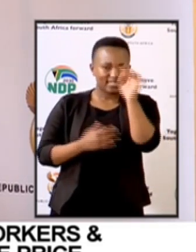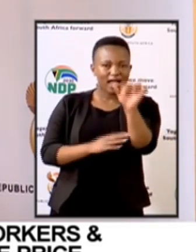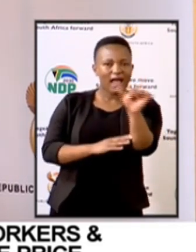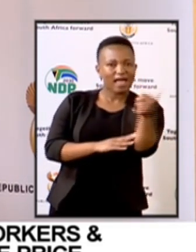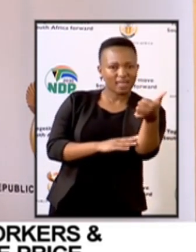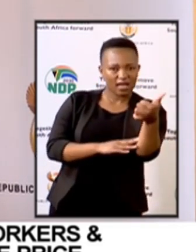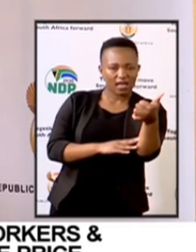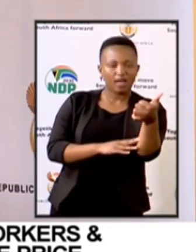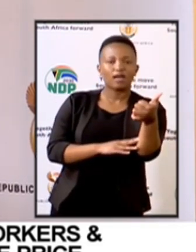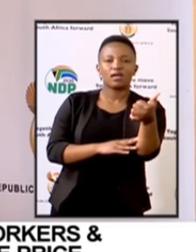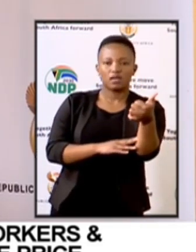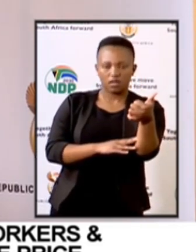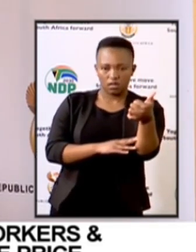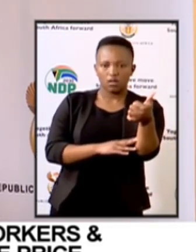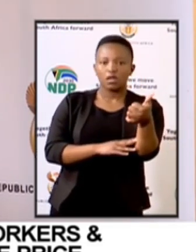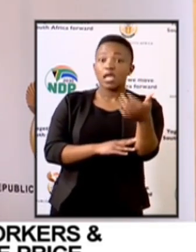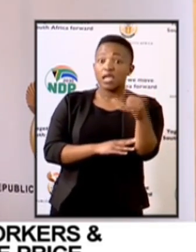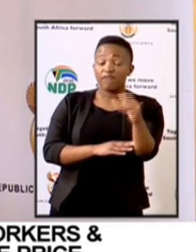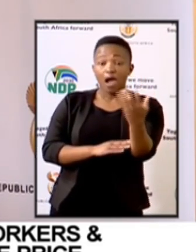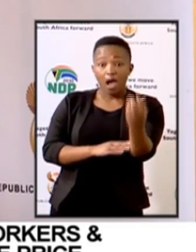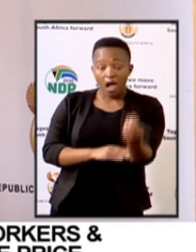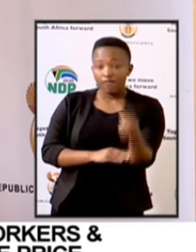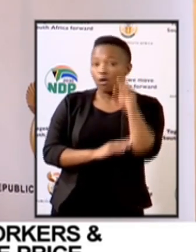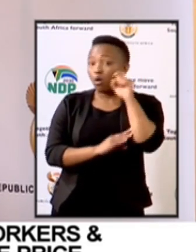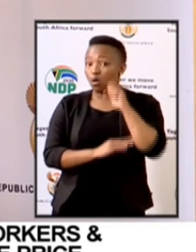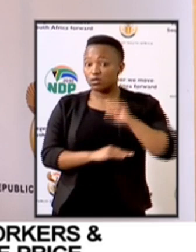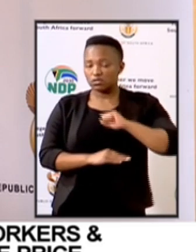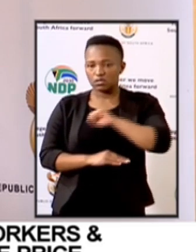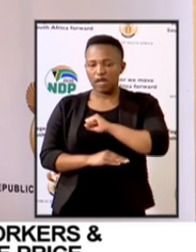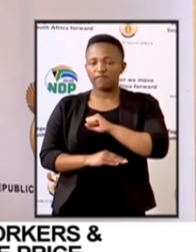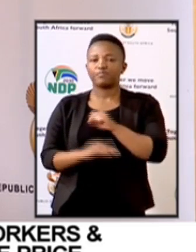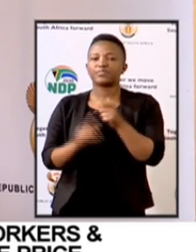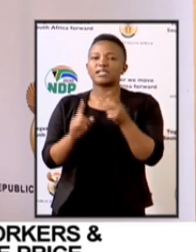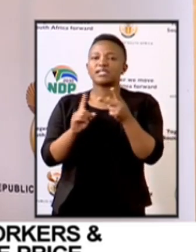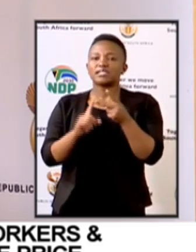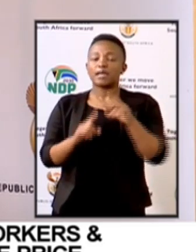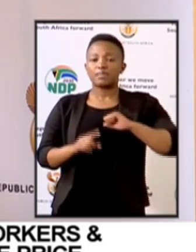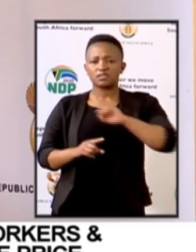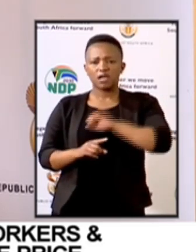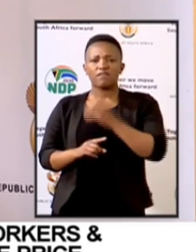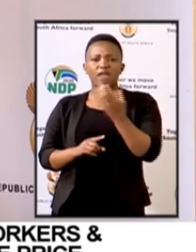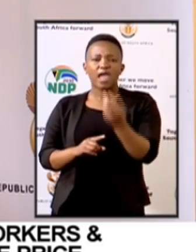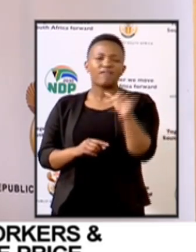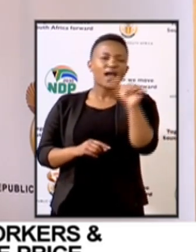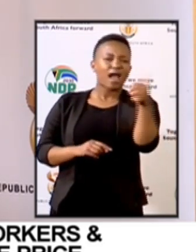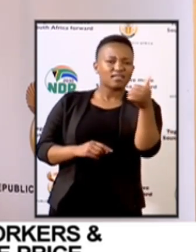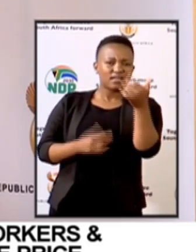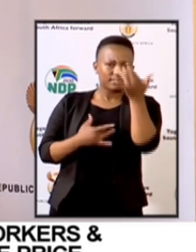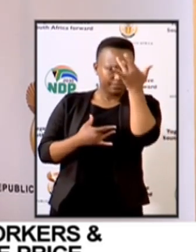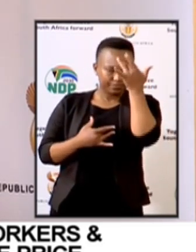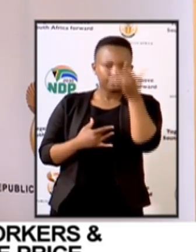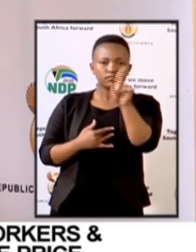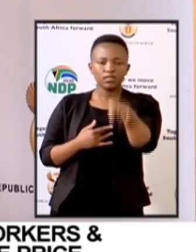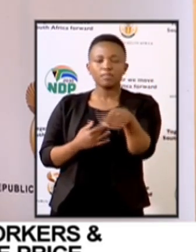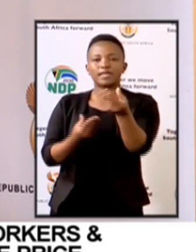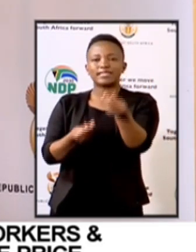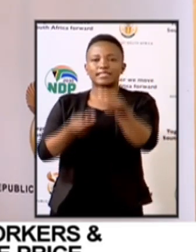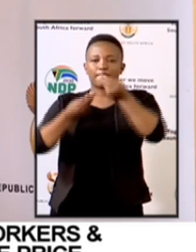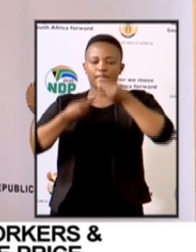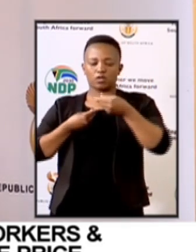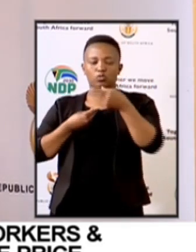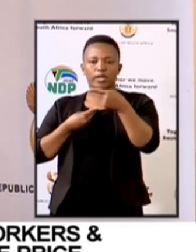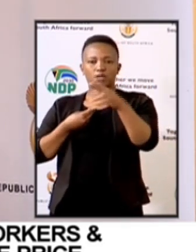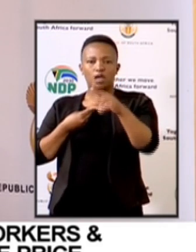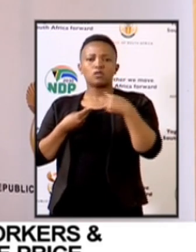to submit evidential documentation to their human resources so that there's